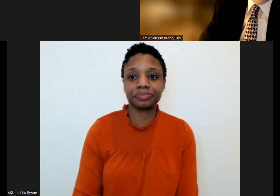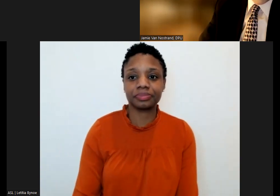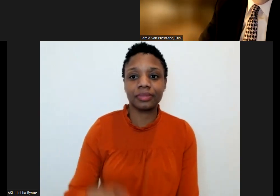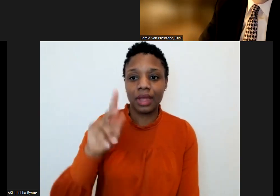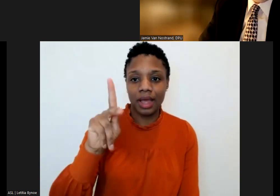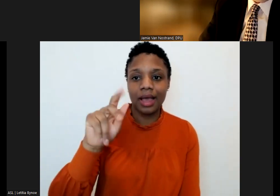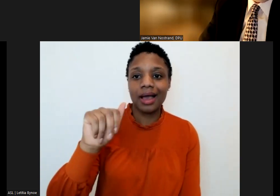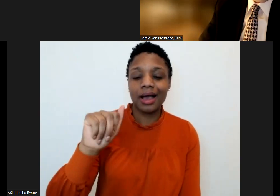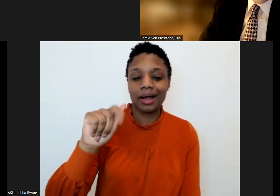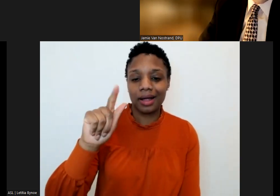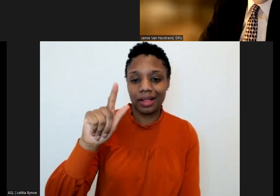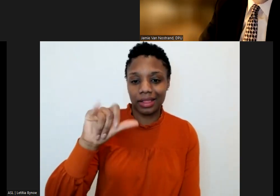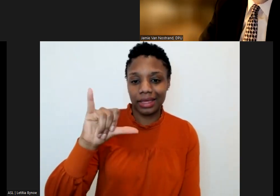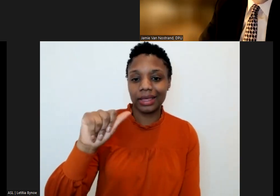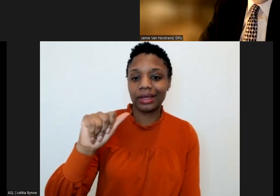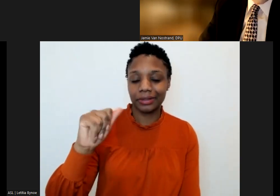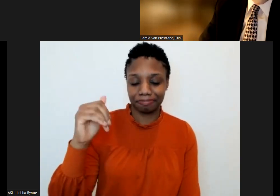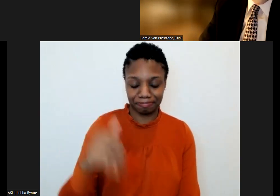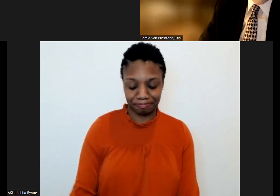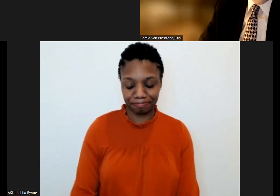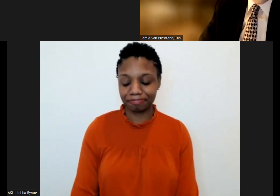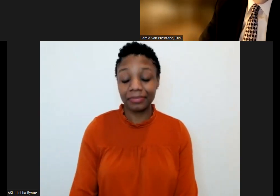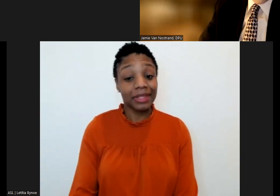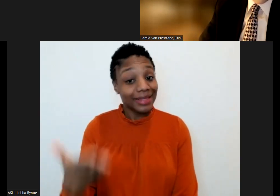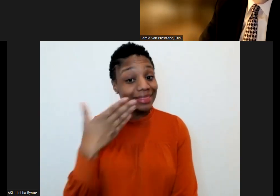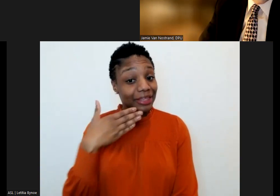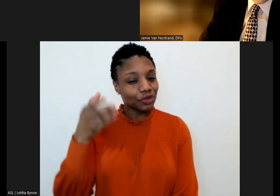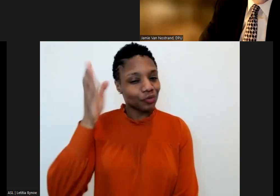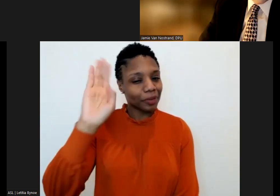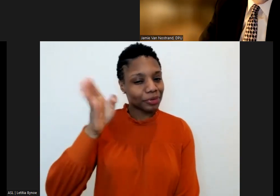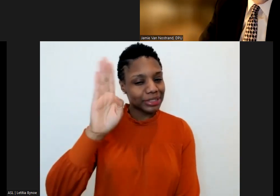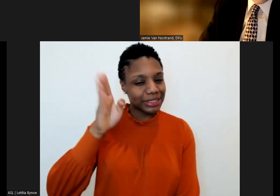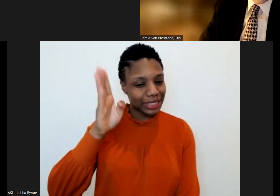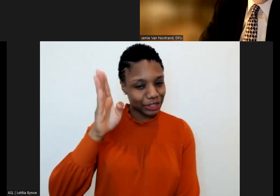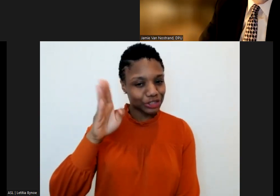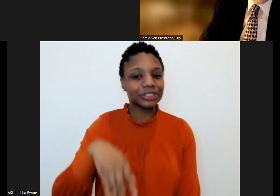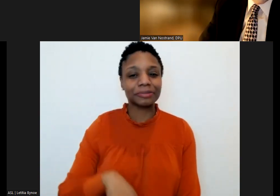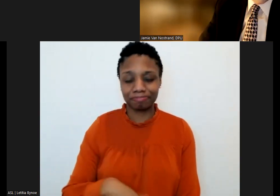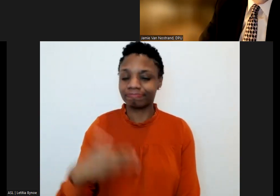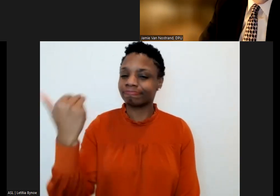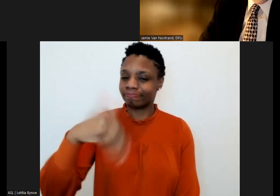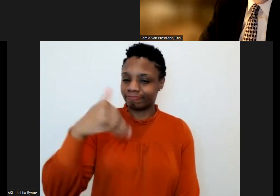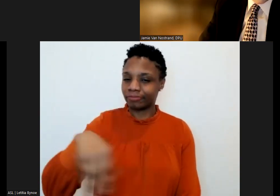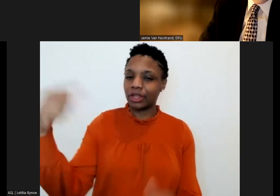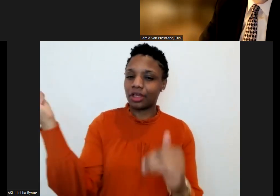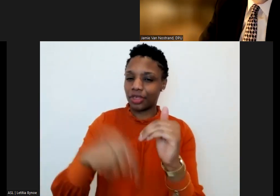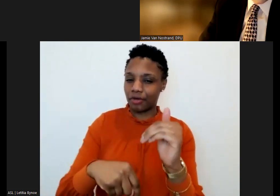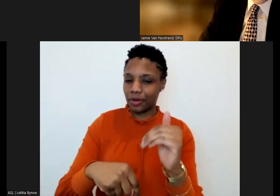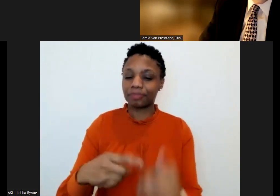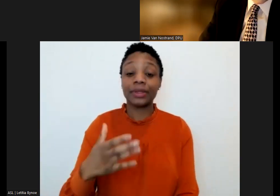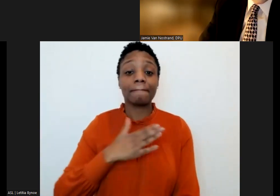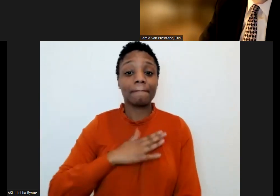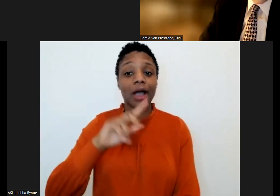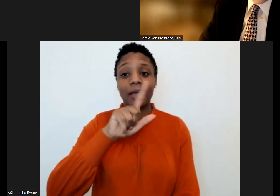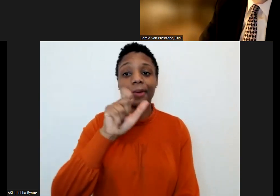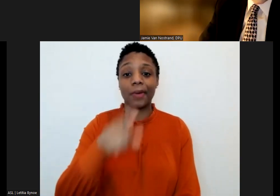Yeah, thank you so much for the presentation. It was really thorough. My question is